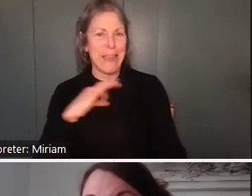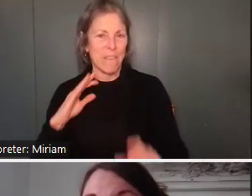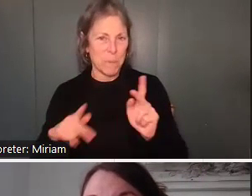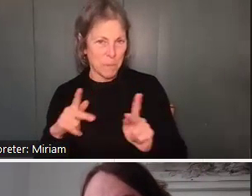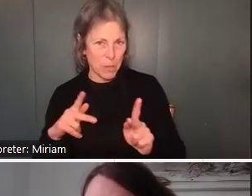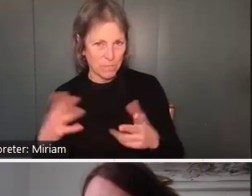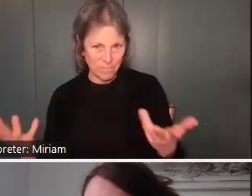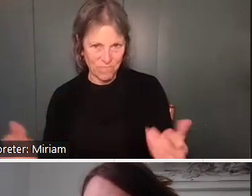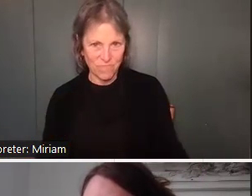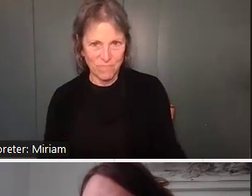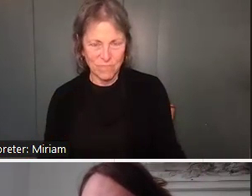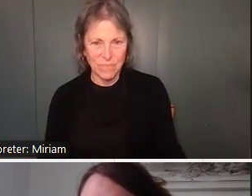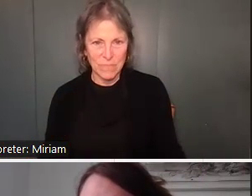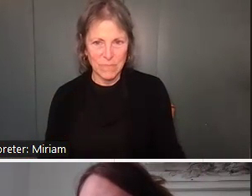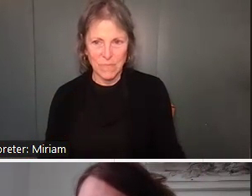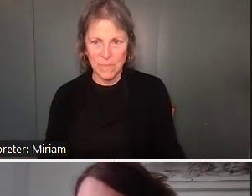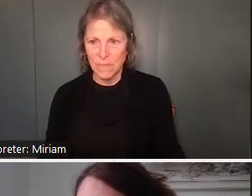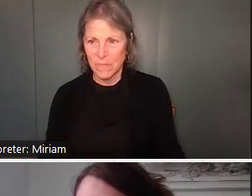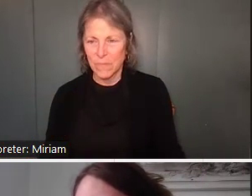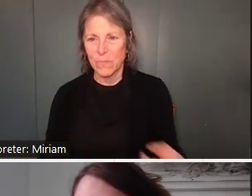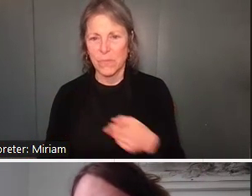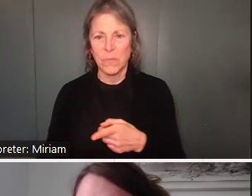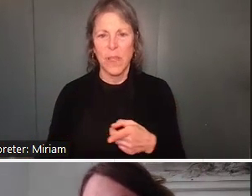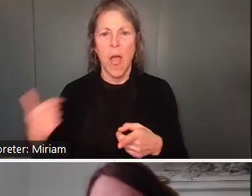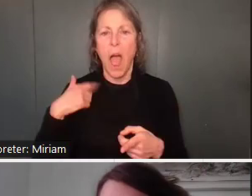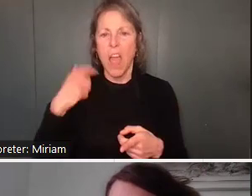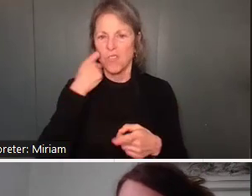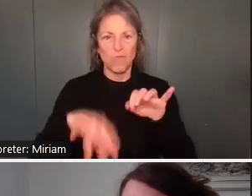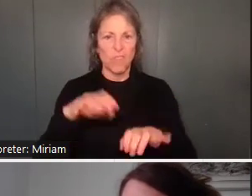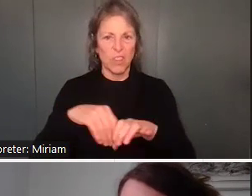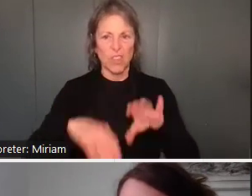non-city stuff. Yeah. I posted on the chat that I'll volunteer on that.